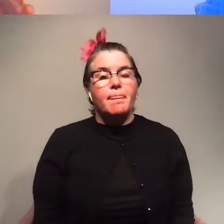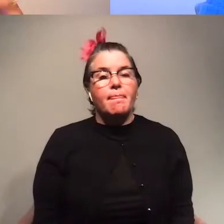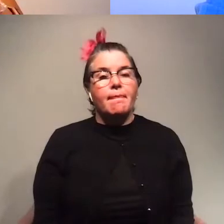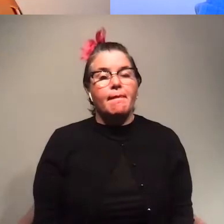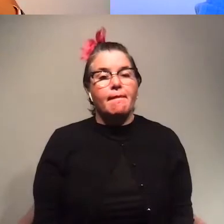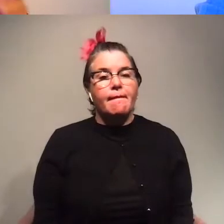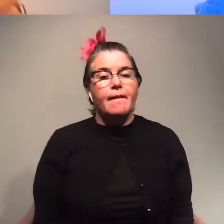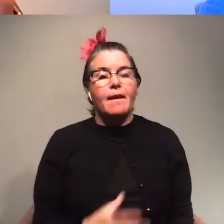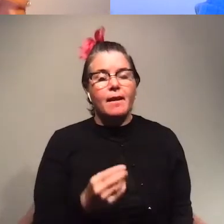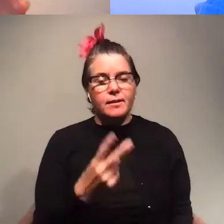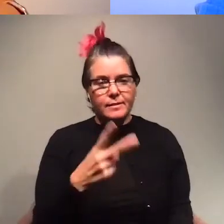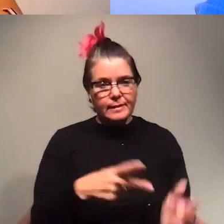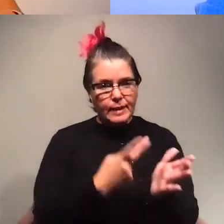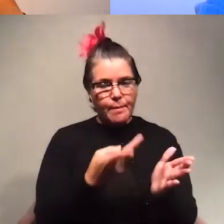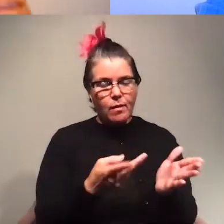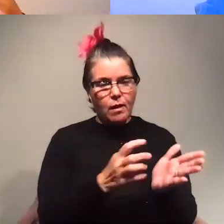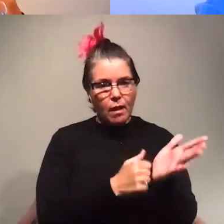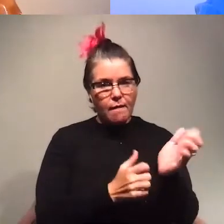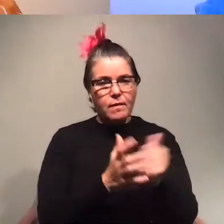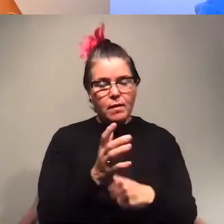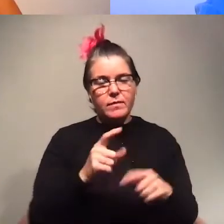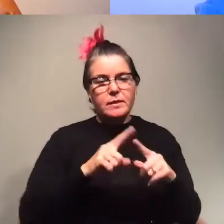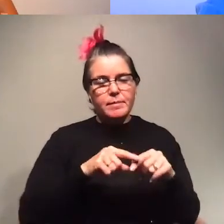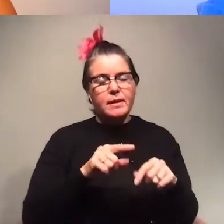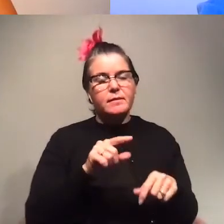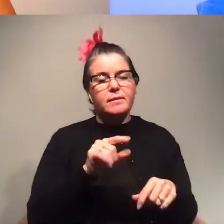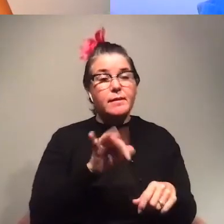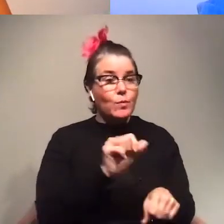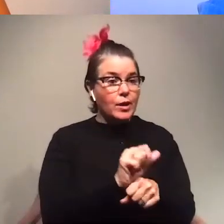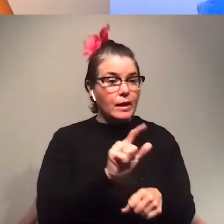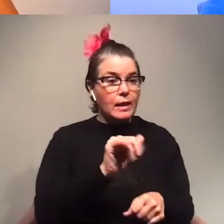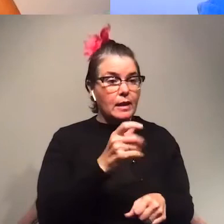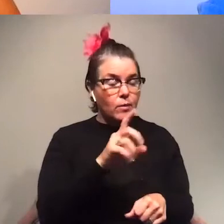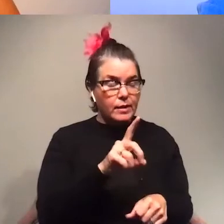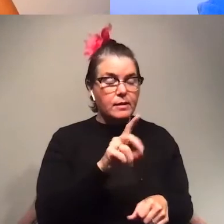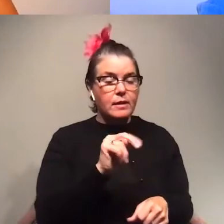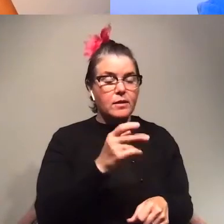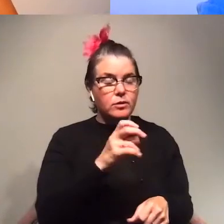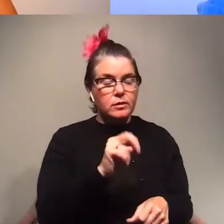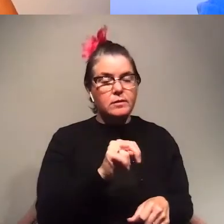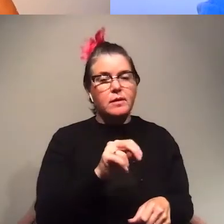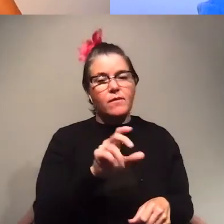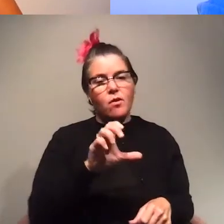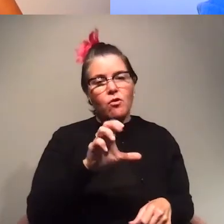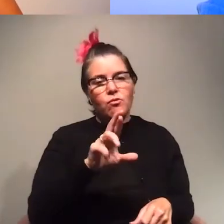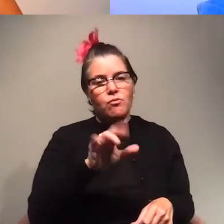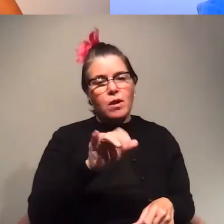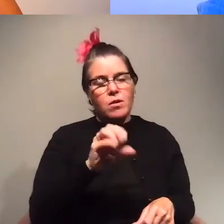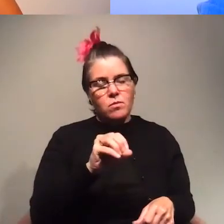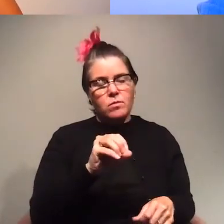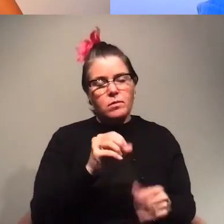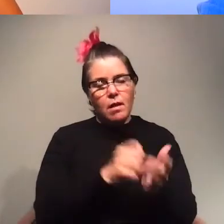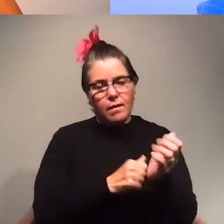of gloves as well, depending on if like I'm working with liquid nitrogen. I have to wear cryo gloves to protect myself. And